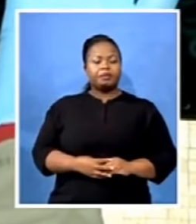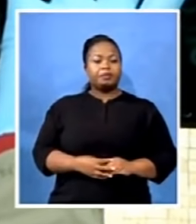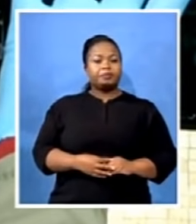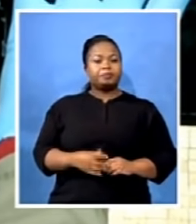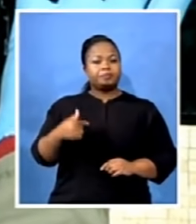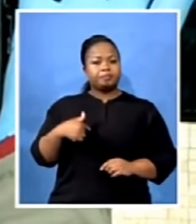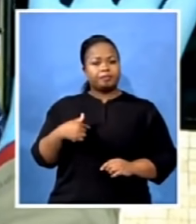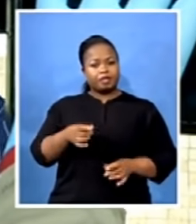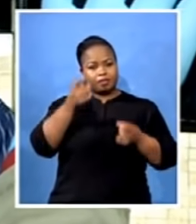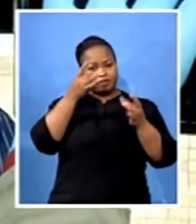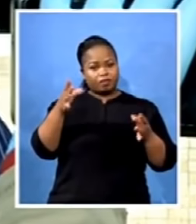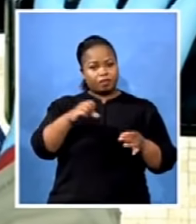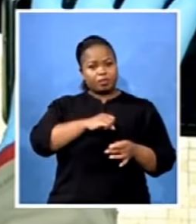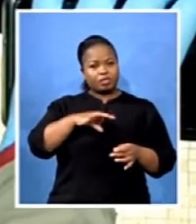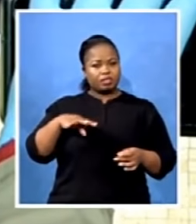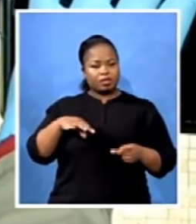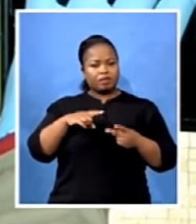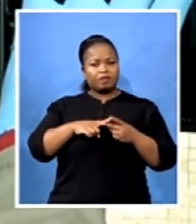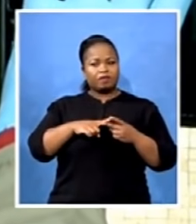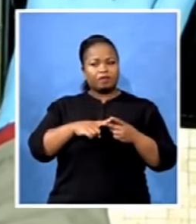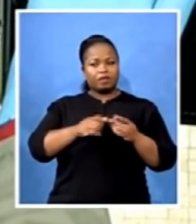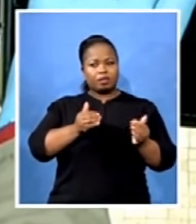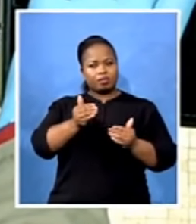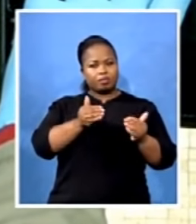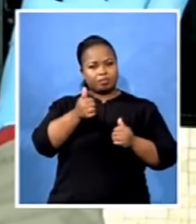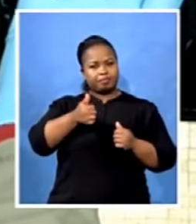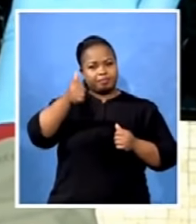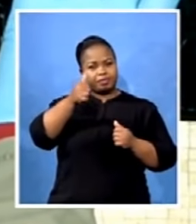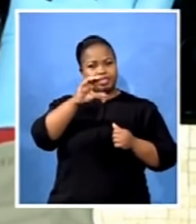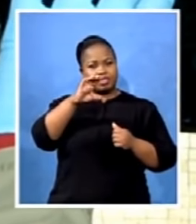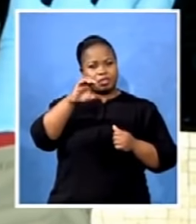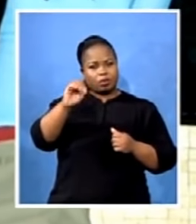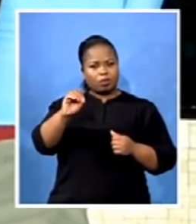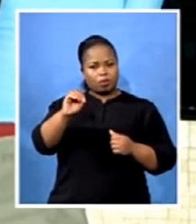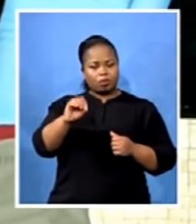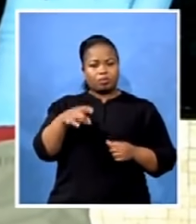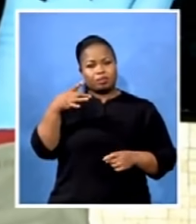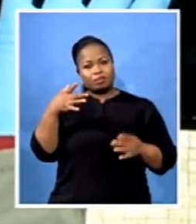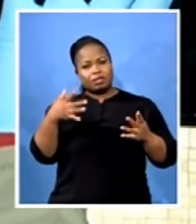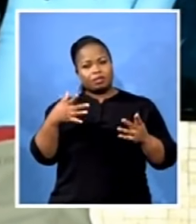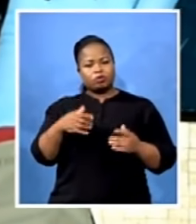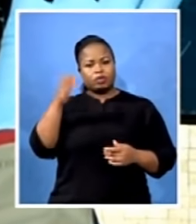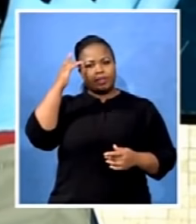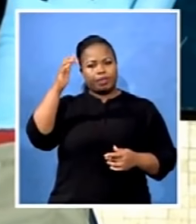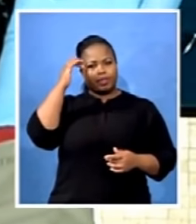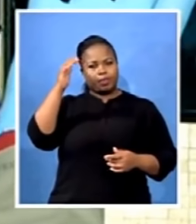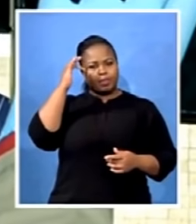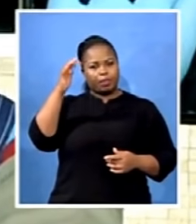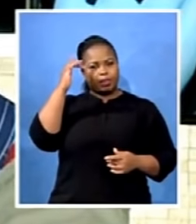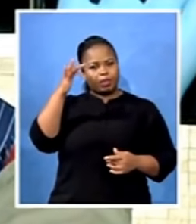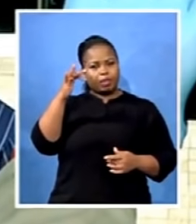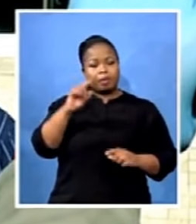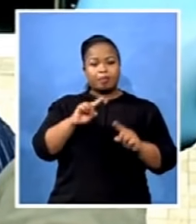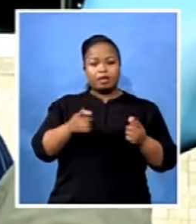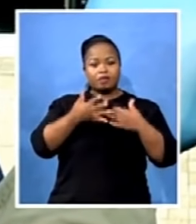by the CEO, sometimes we preach things in theory, but when it comes to practice, it is